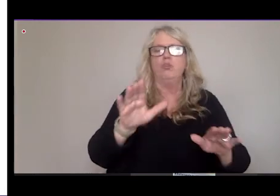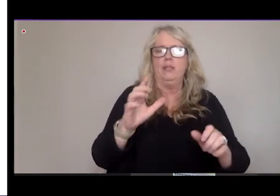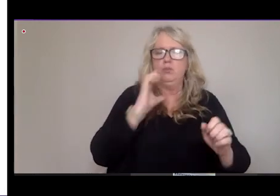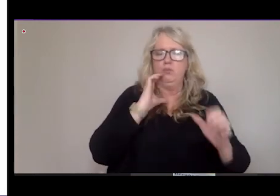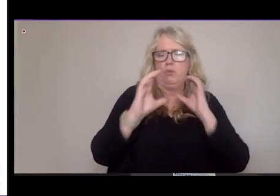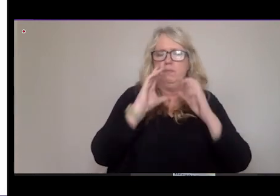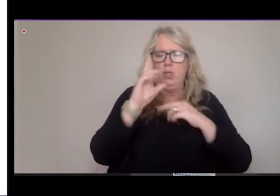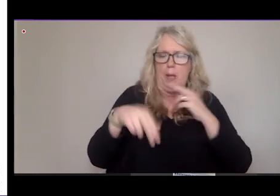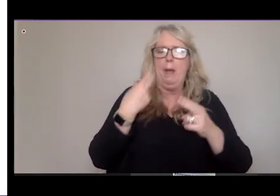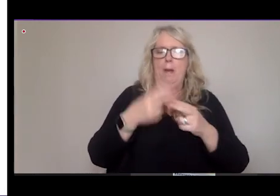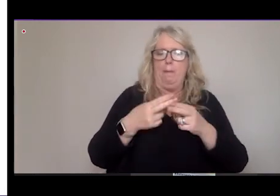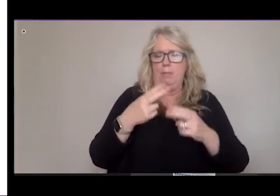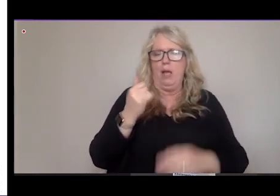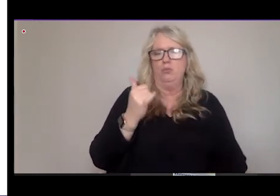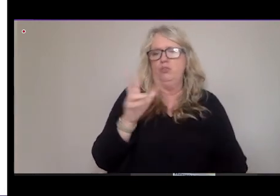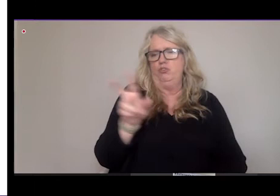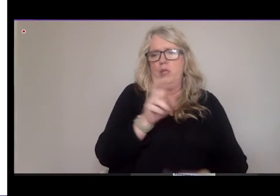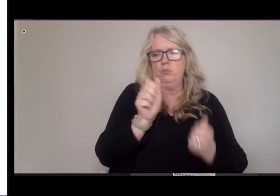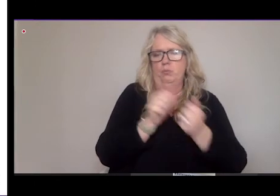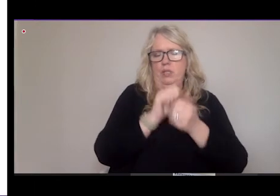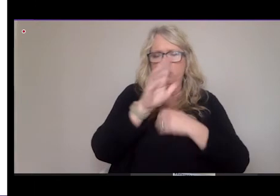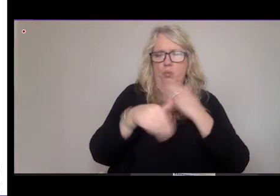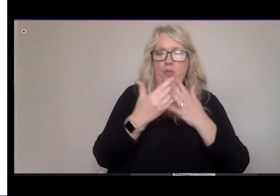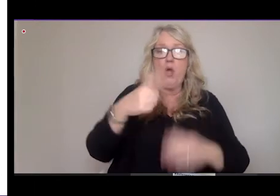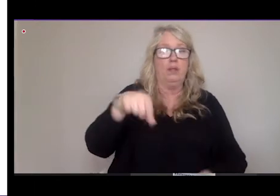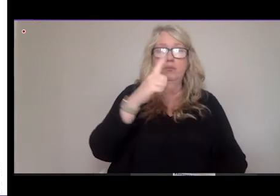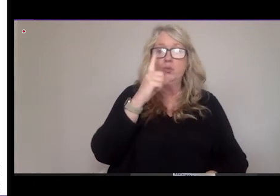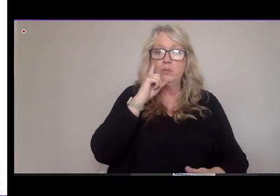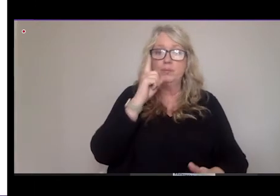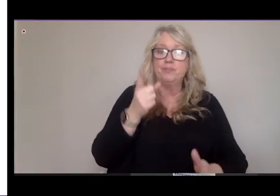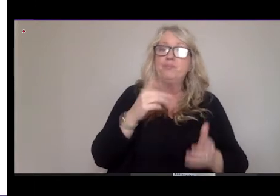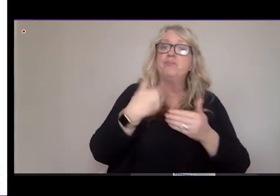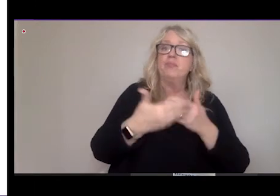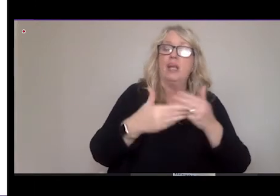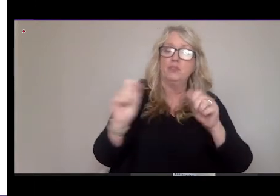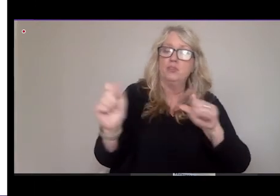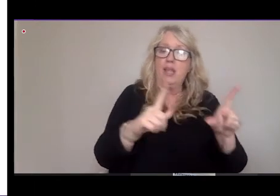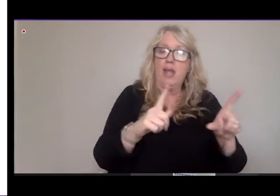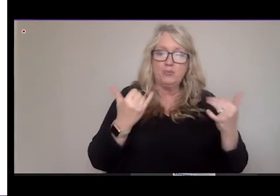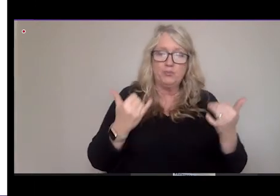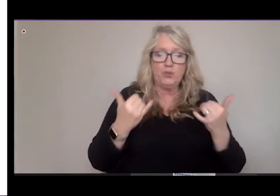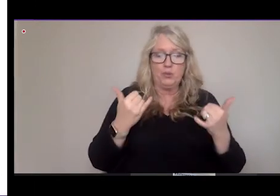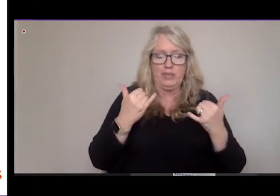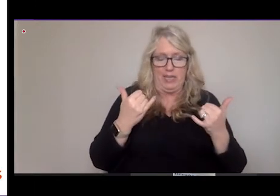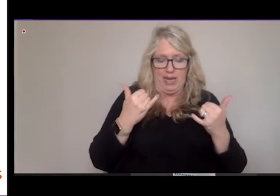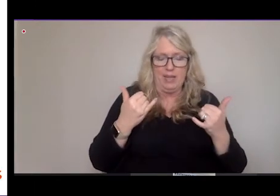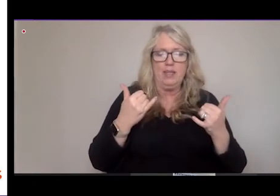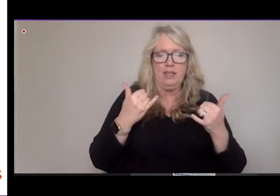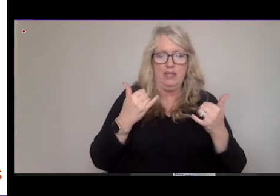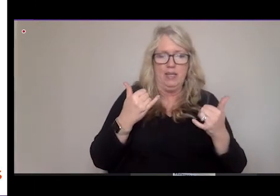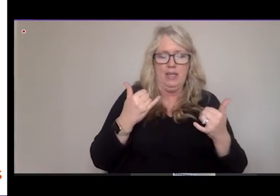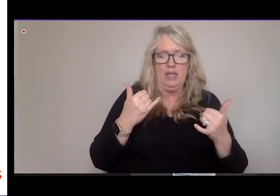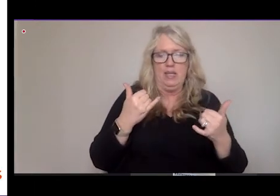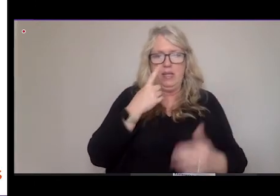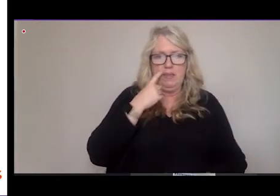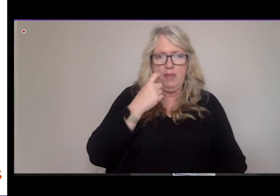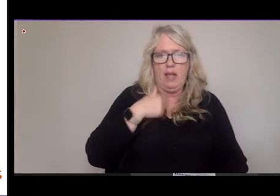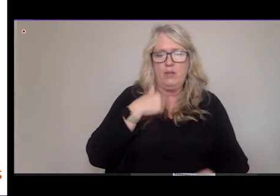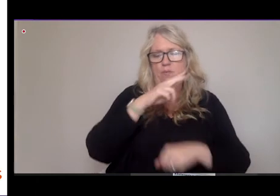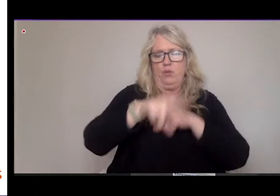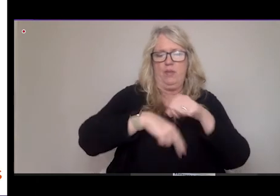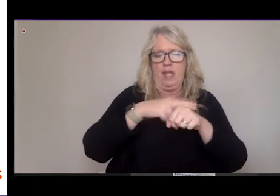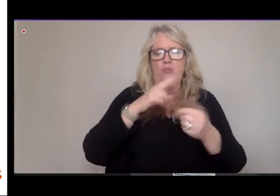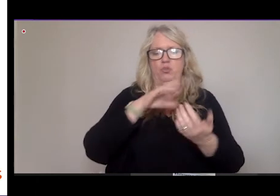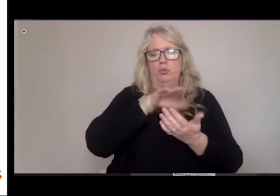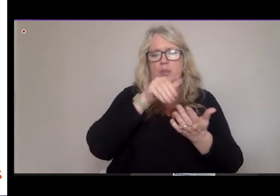a really great conversation about transportation with all of you. Next slide, please. Today, we're going to be talking